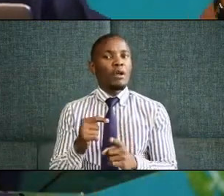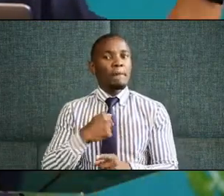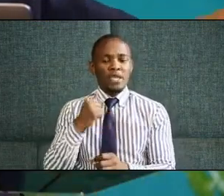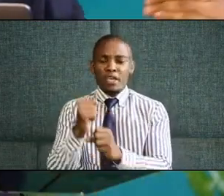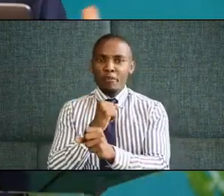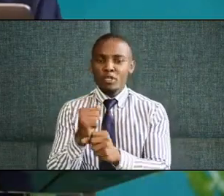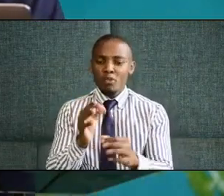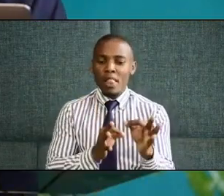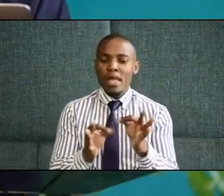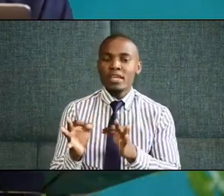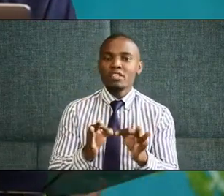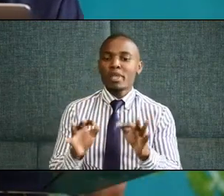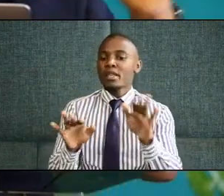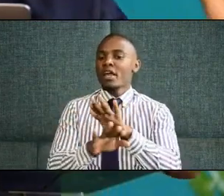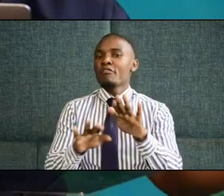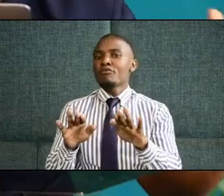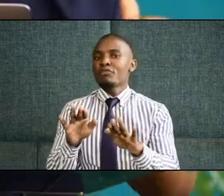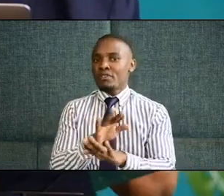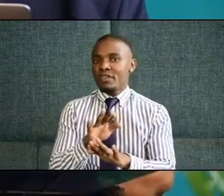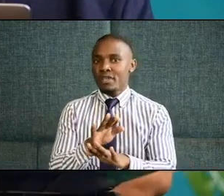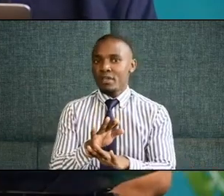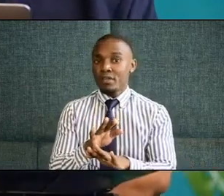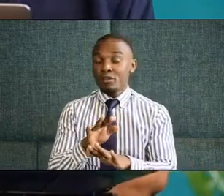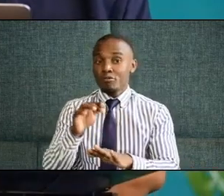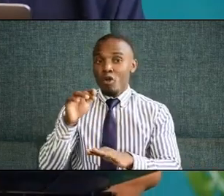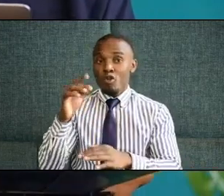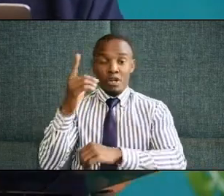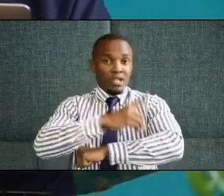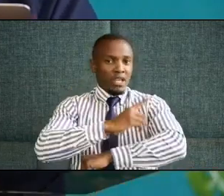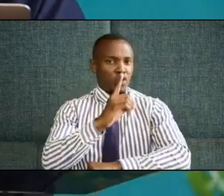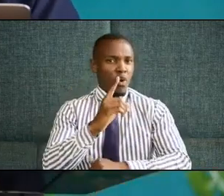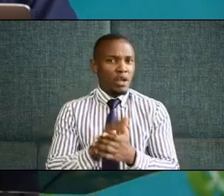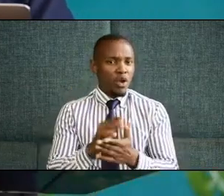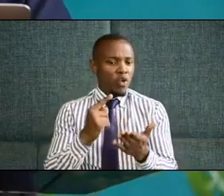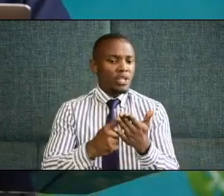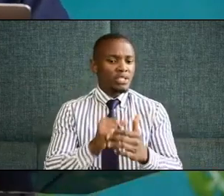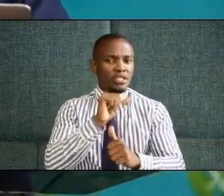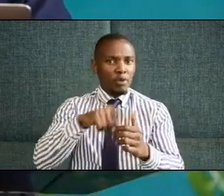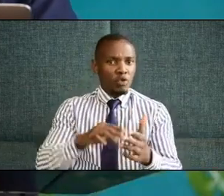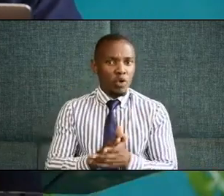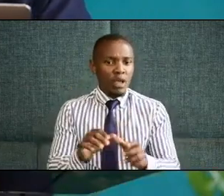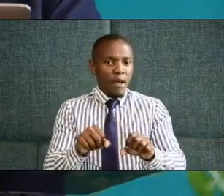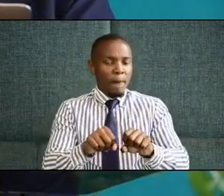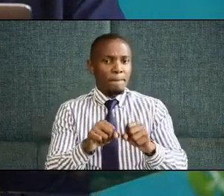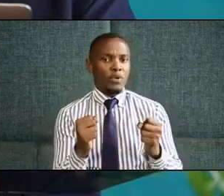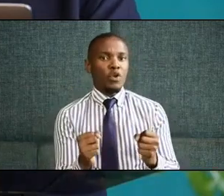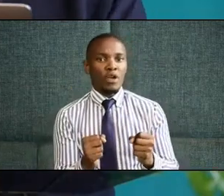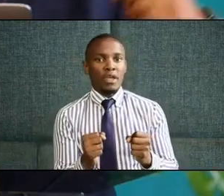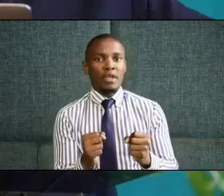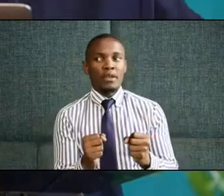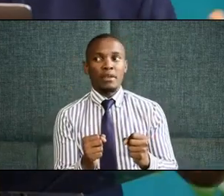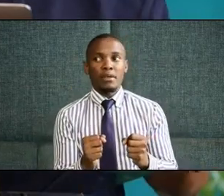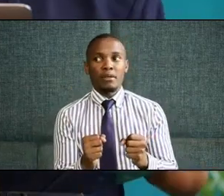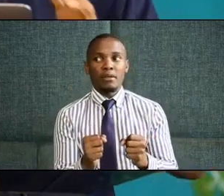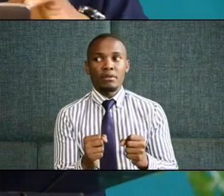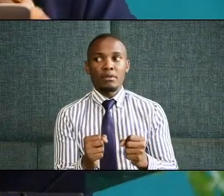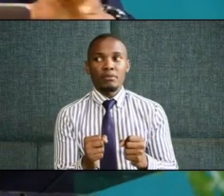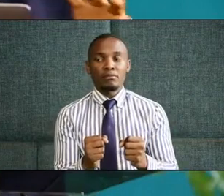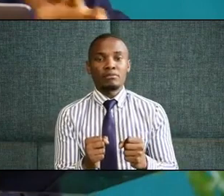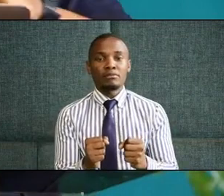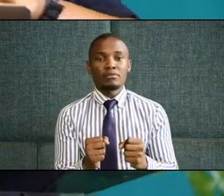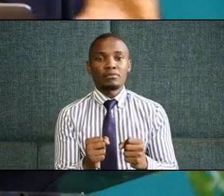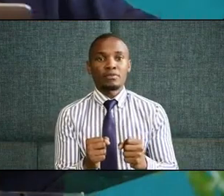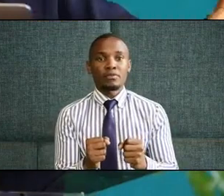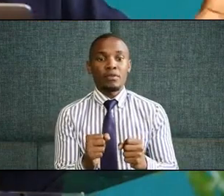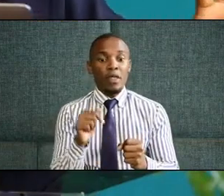be able to elucidate on that a little more. On day one, we dealt with broken, barren, and then battered altars.